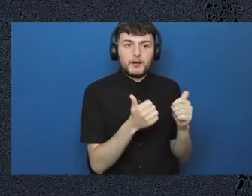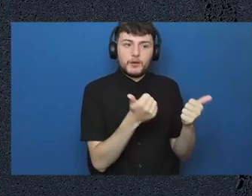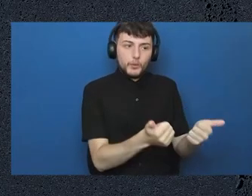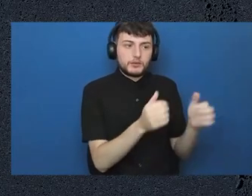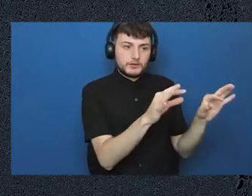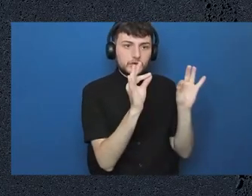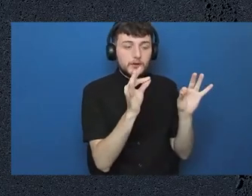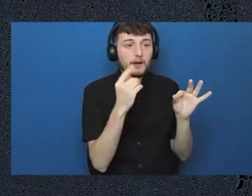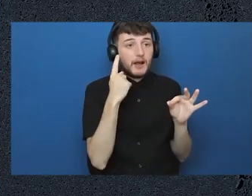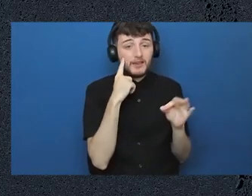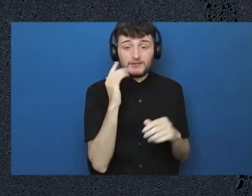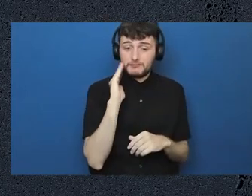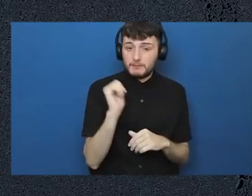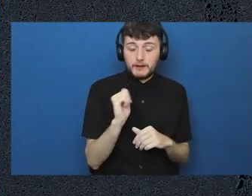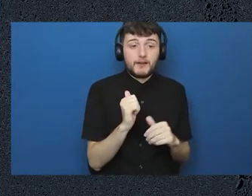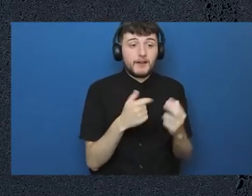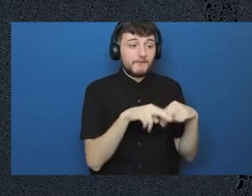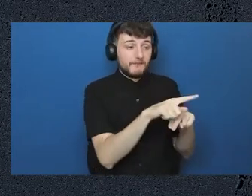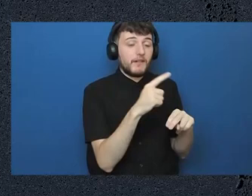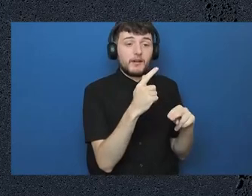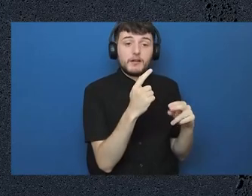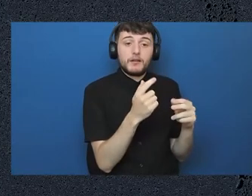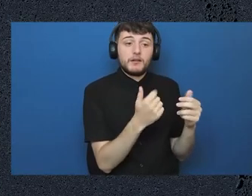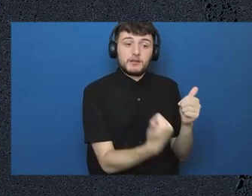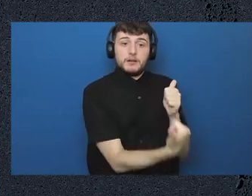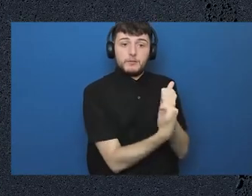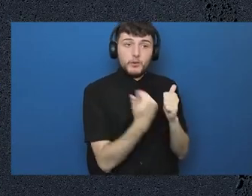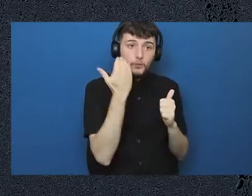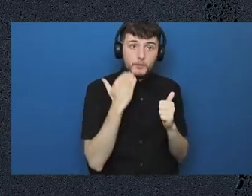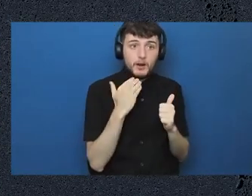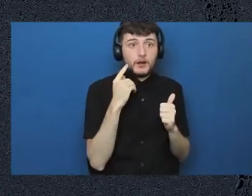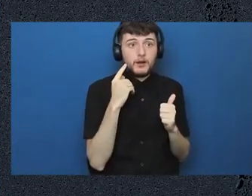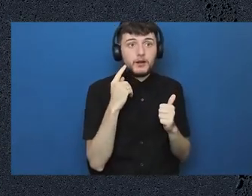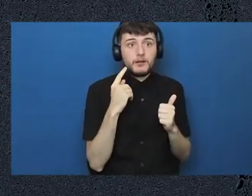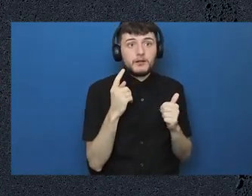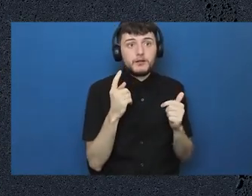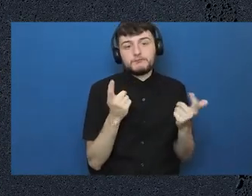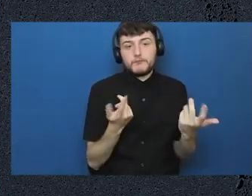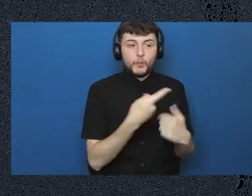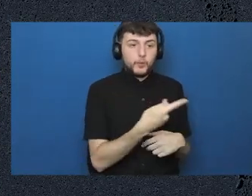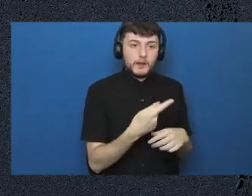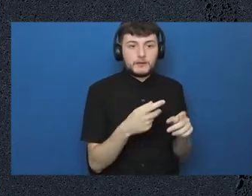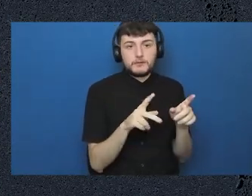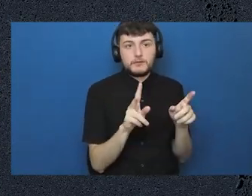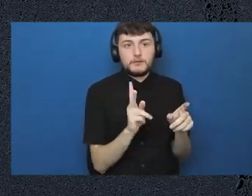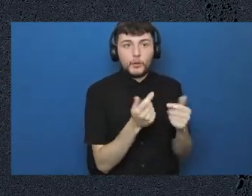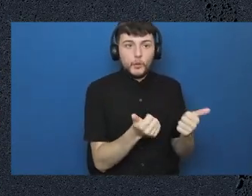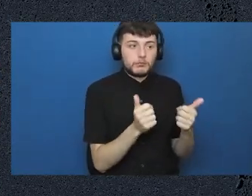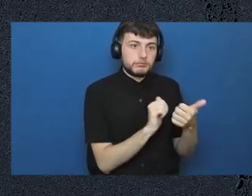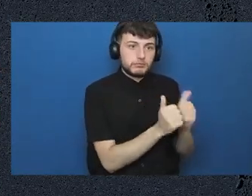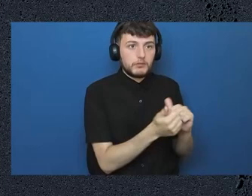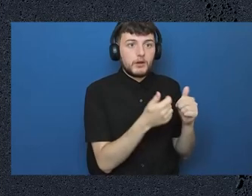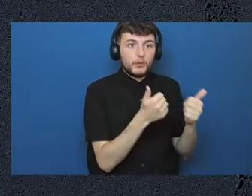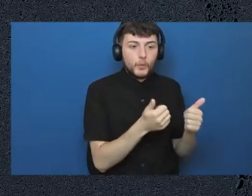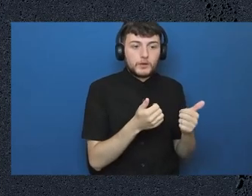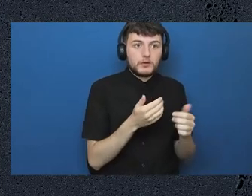that's a feminist is enough. We had two working medical careers and we are no longer married. So, you know, it's not that he wasn't a feminist, it's that it's